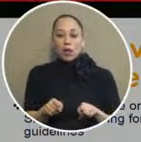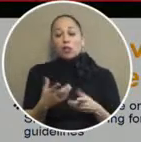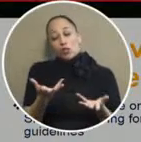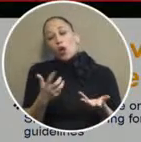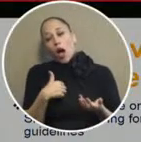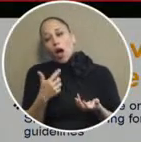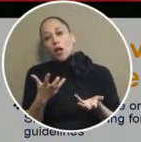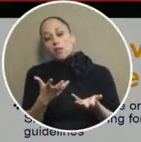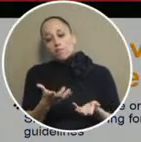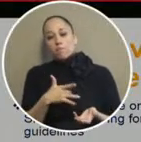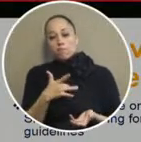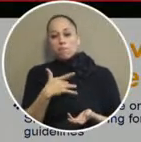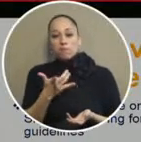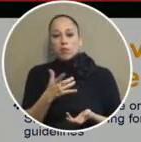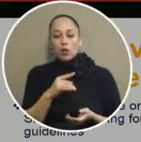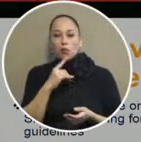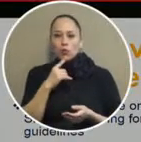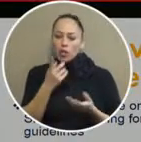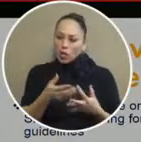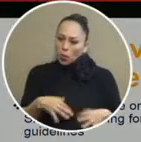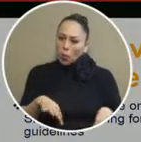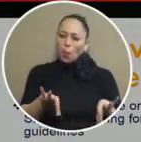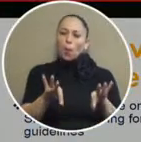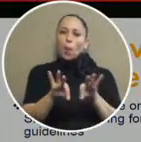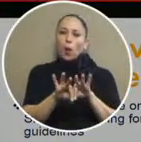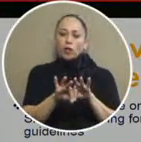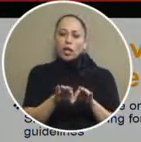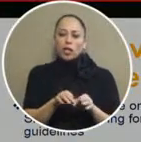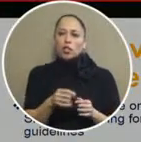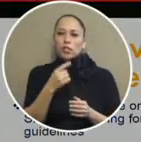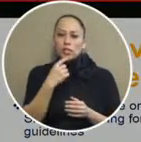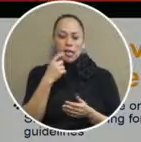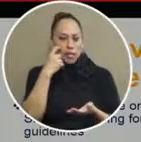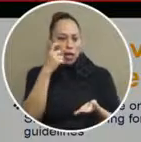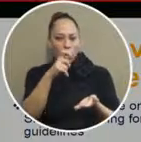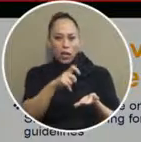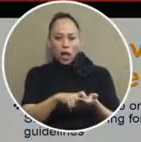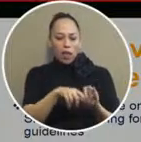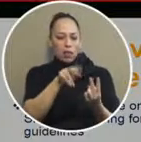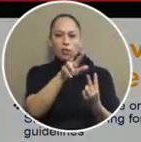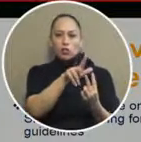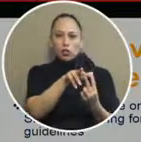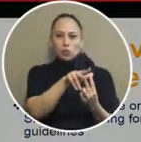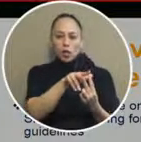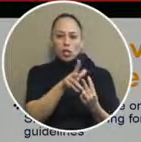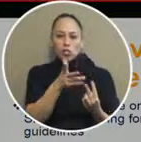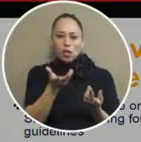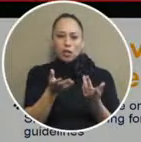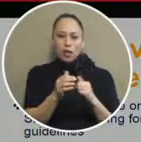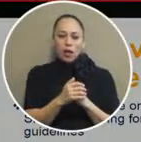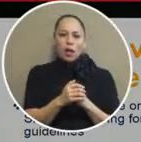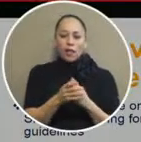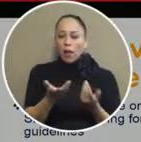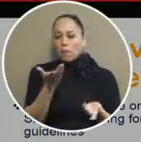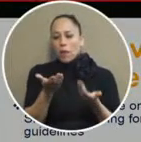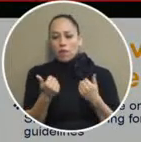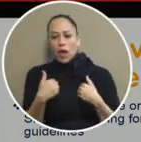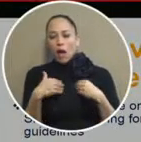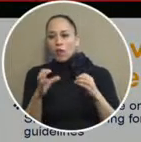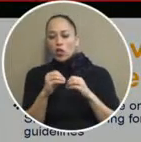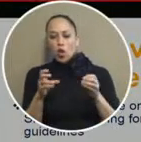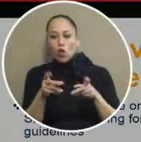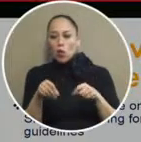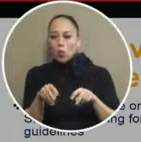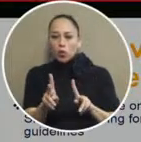I feel it's just so important to take a moment and recognize those individuals that might not otherwise have the opportunity to speak to